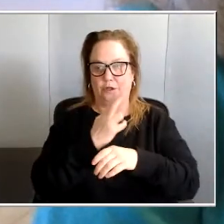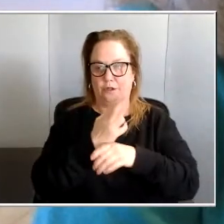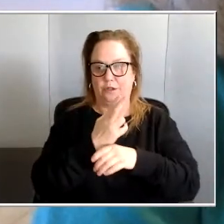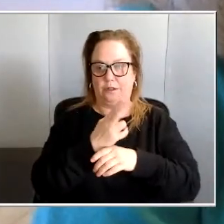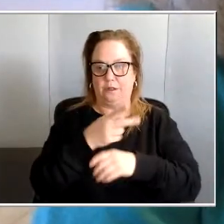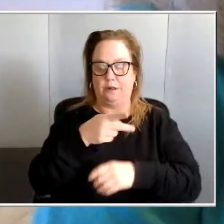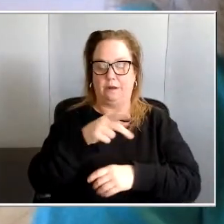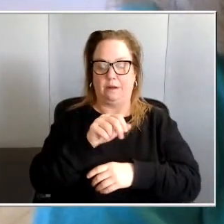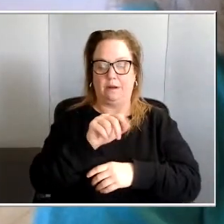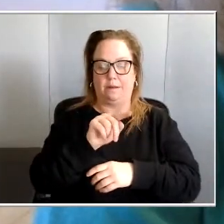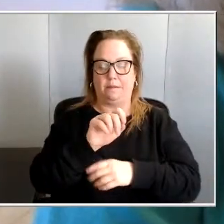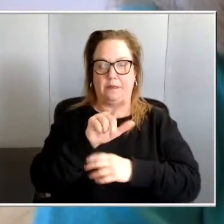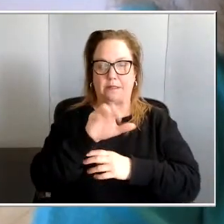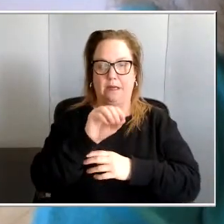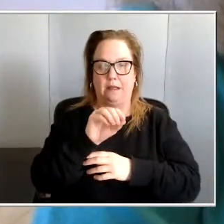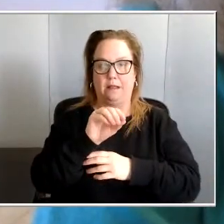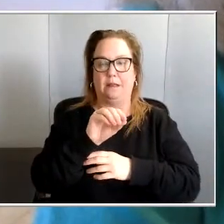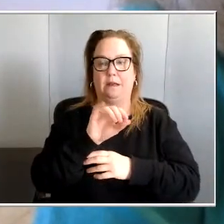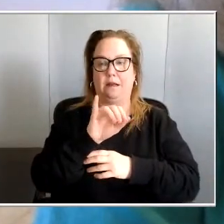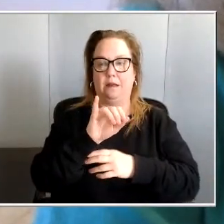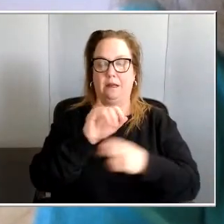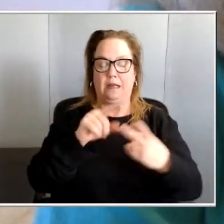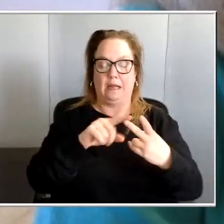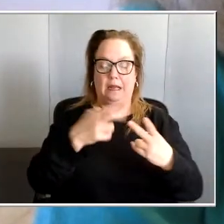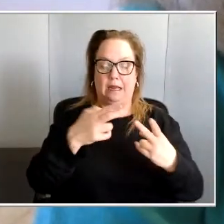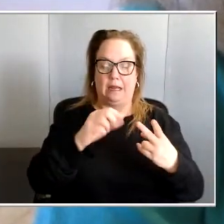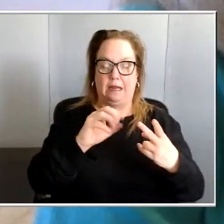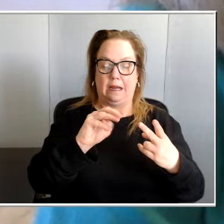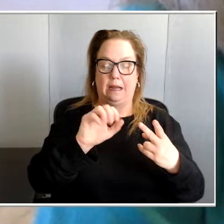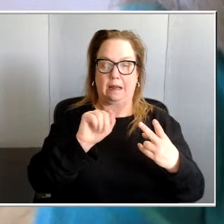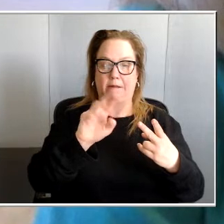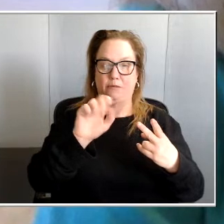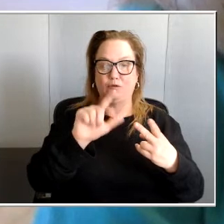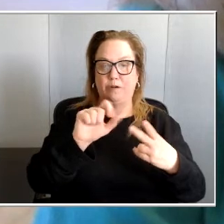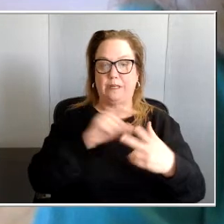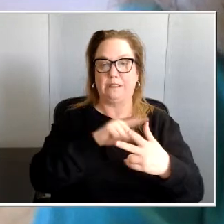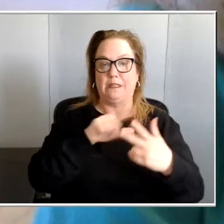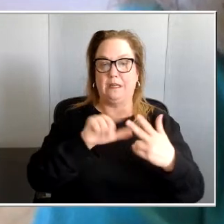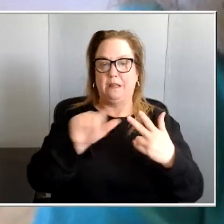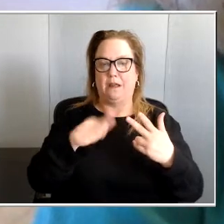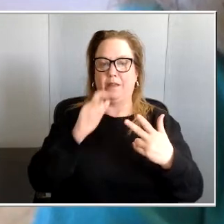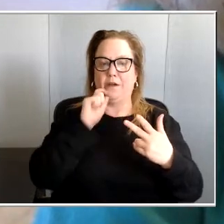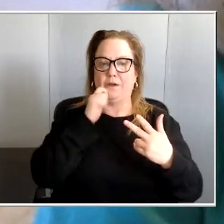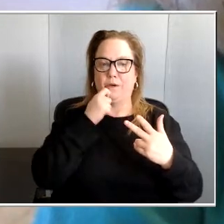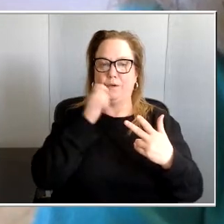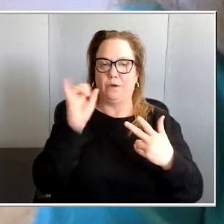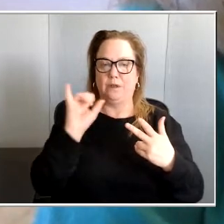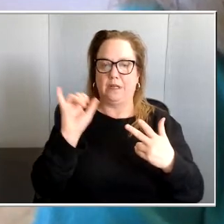patella tendon that I used, and then there's like hamstrings, but there was like this other really cool like